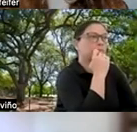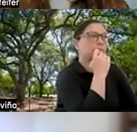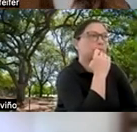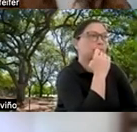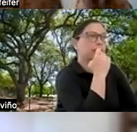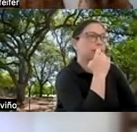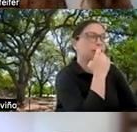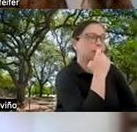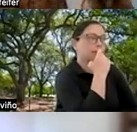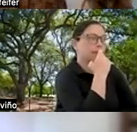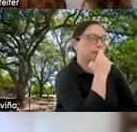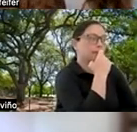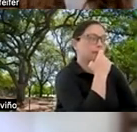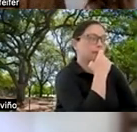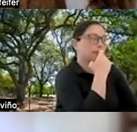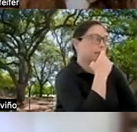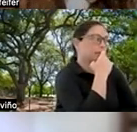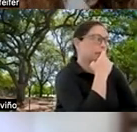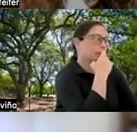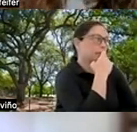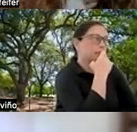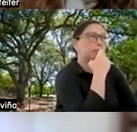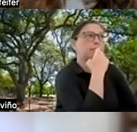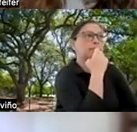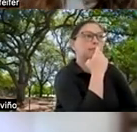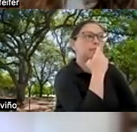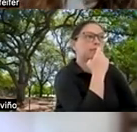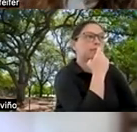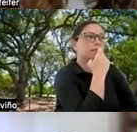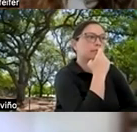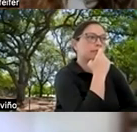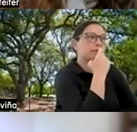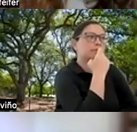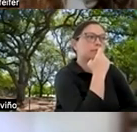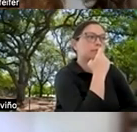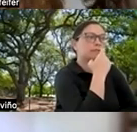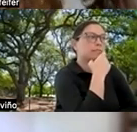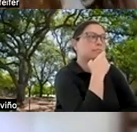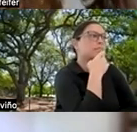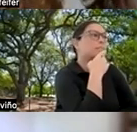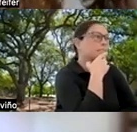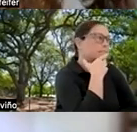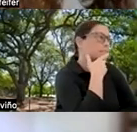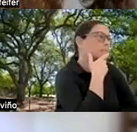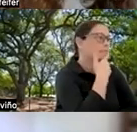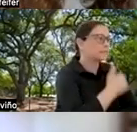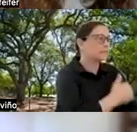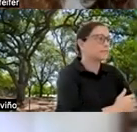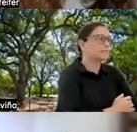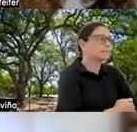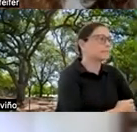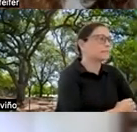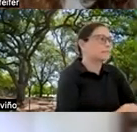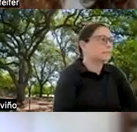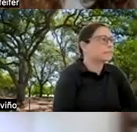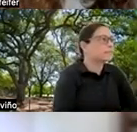I also see a lot of needs specifically for parents. So training and access and